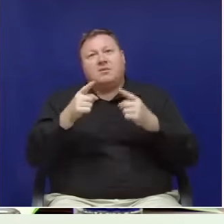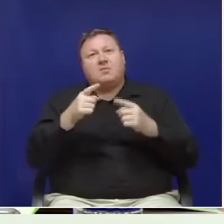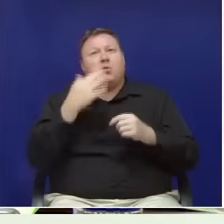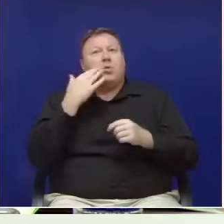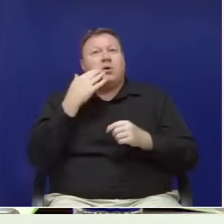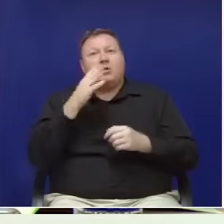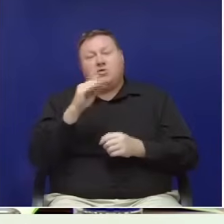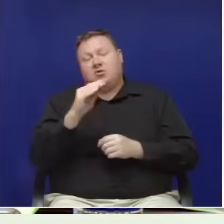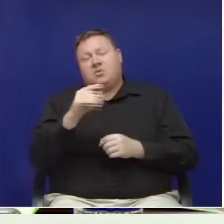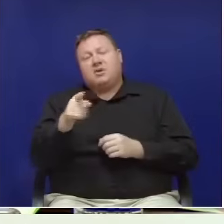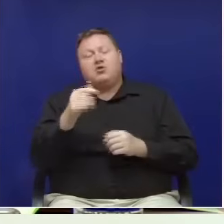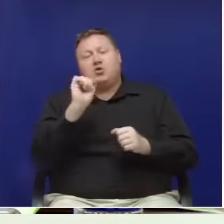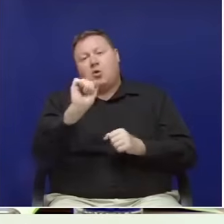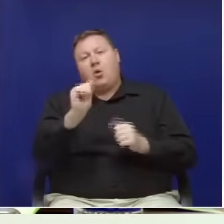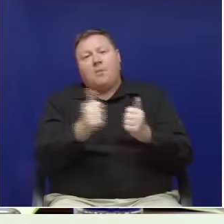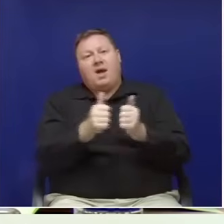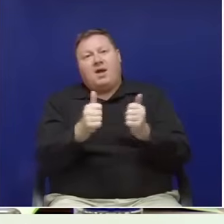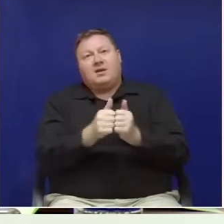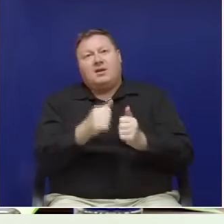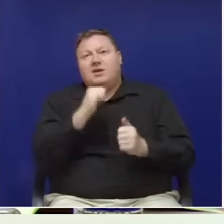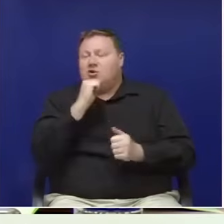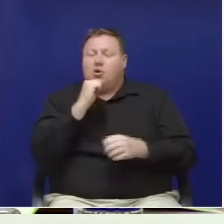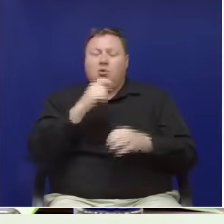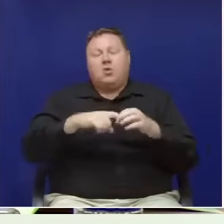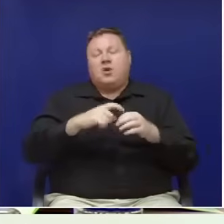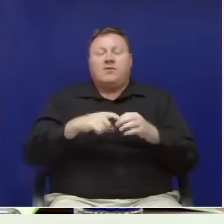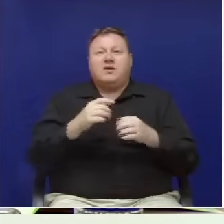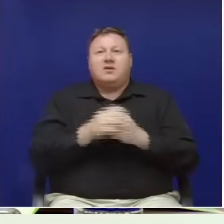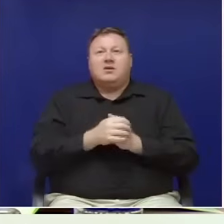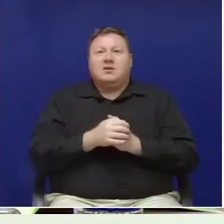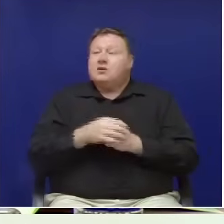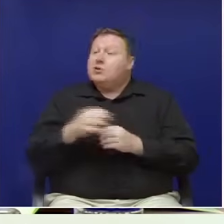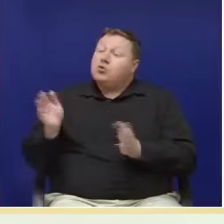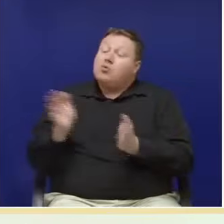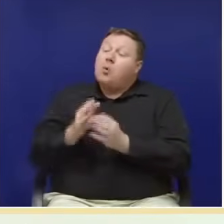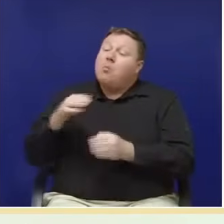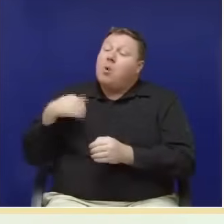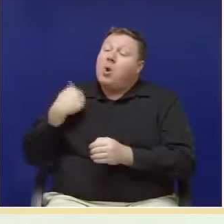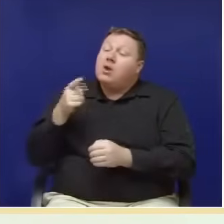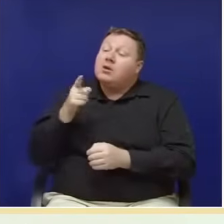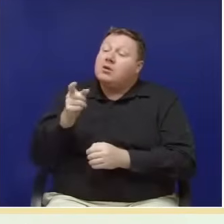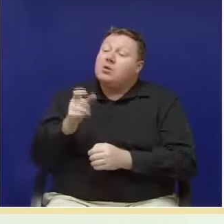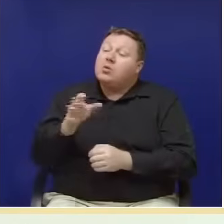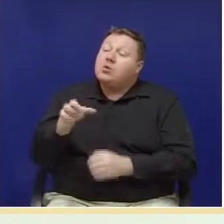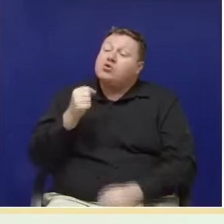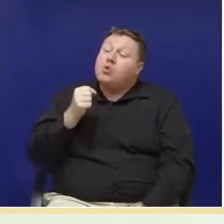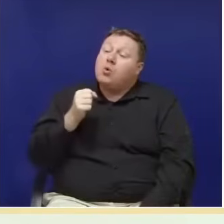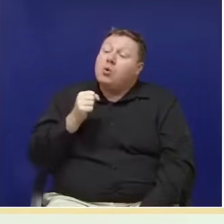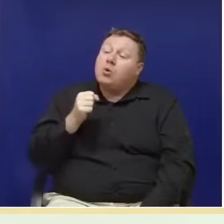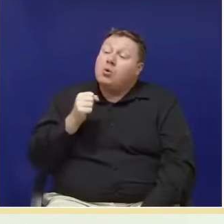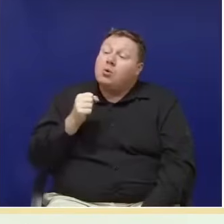to your party, the and you words don't qualify your statement when you small boy. speak to other people. Are you withdrawing?